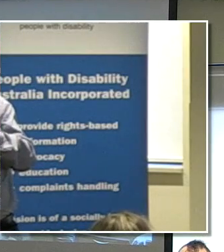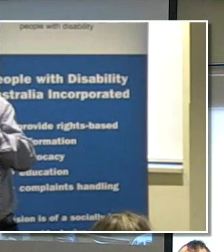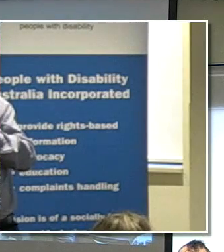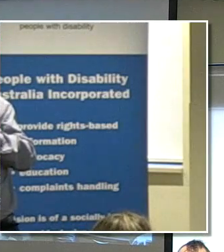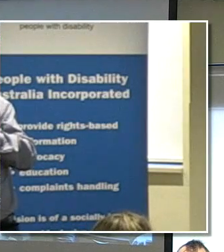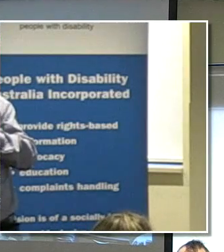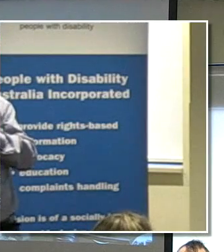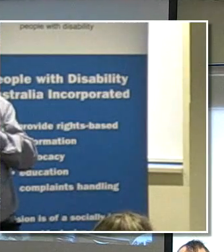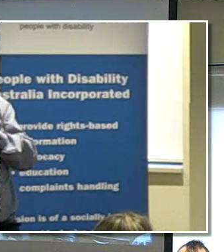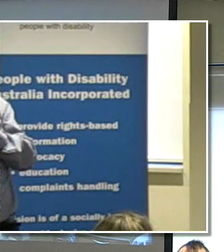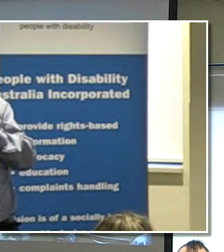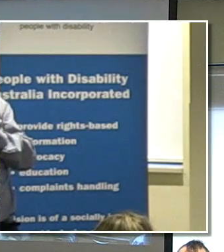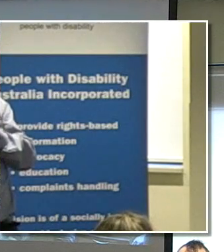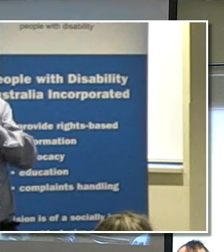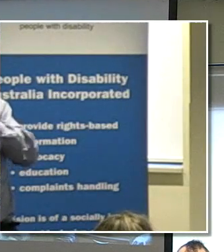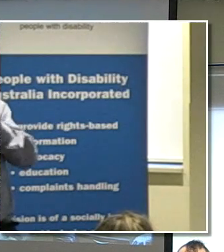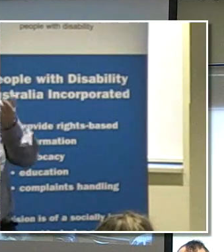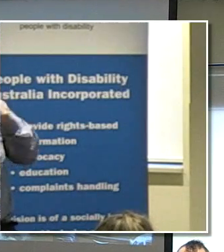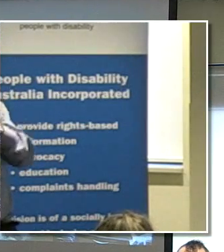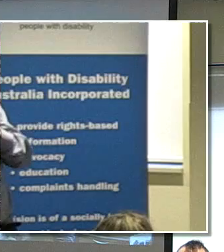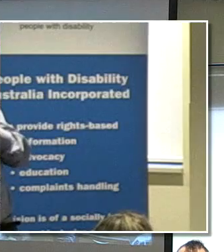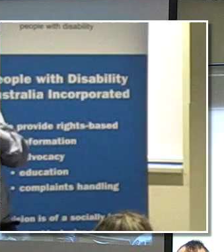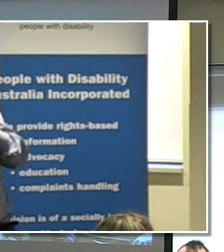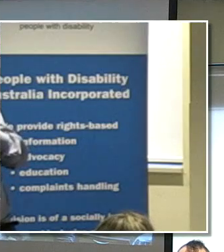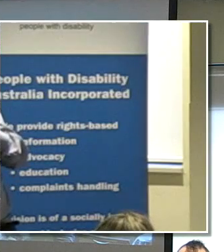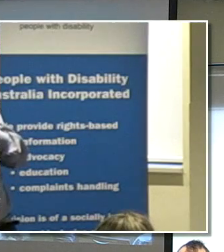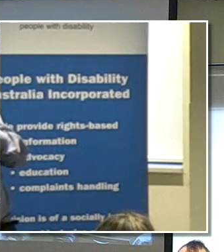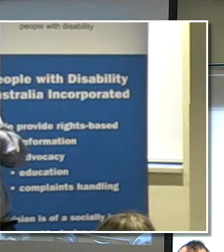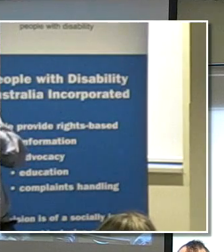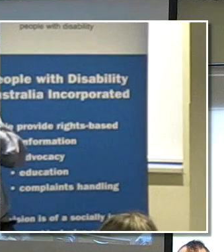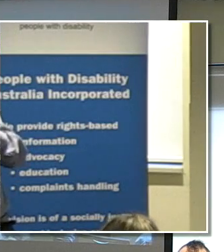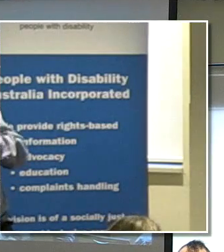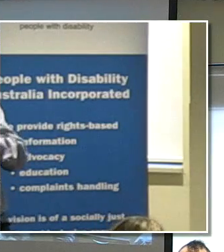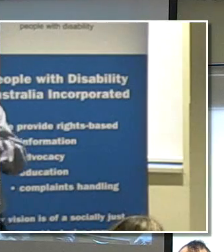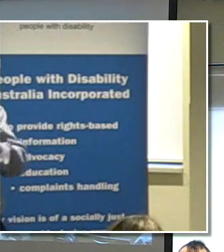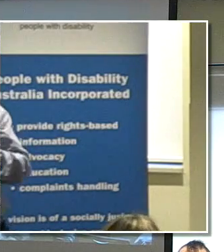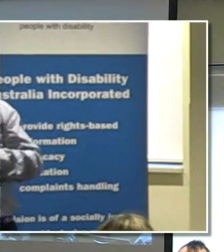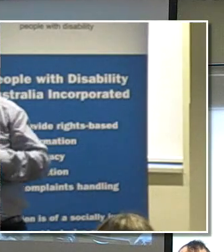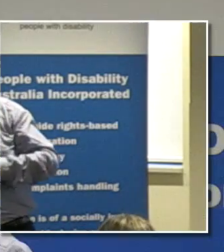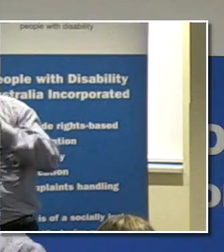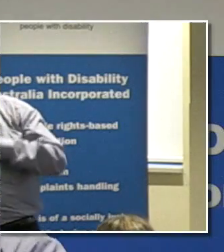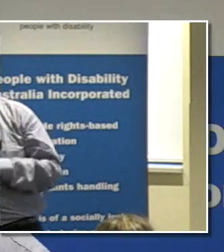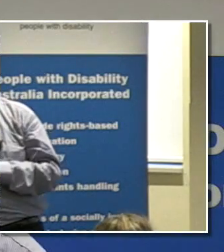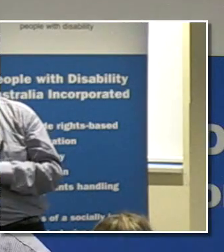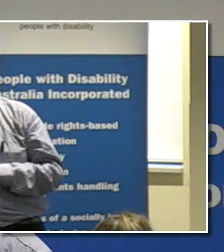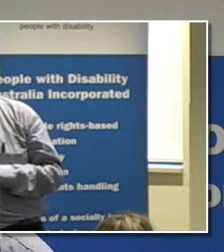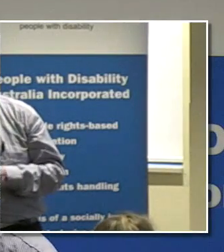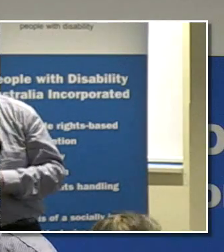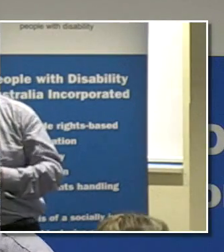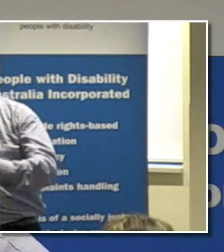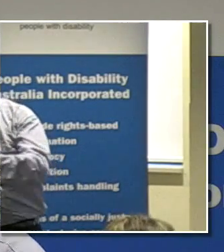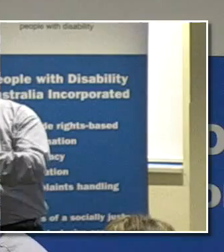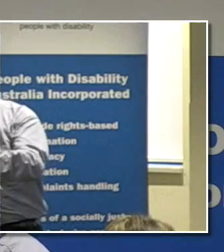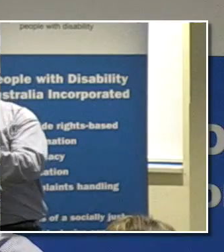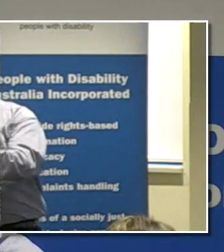because if I think about my parents, they're quite old now and they've looked after me and I'm